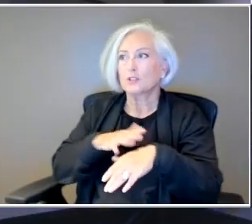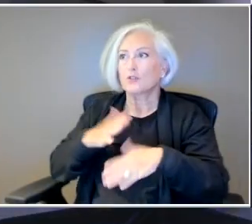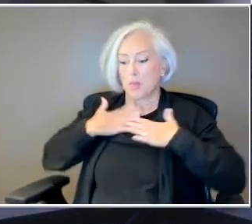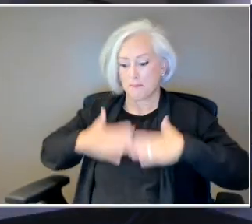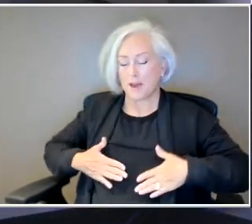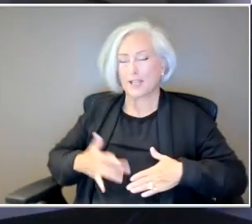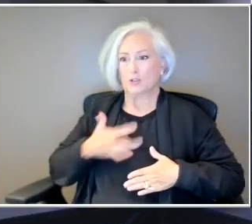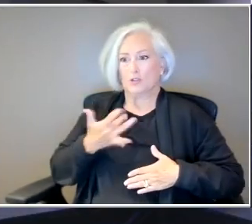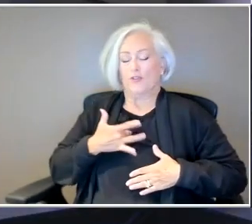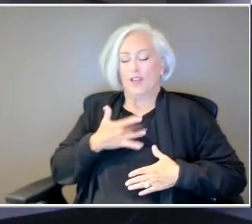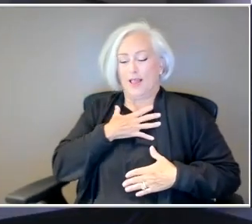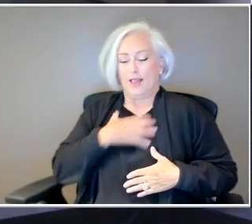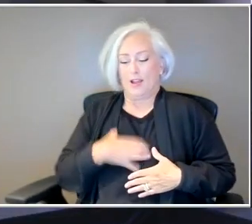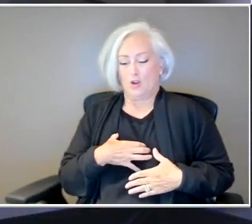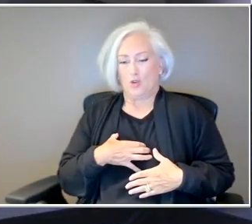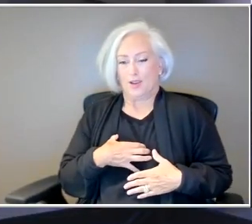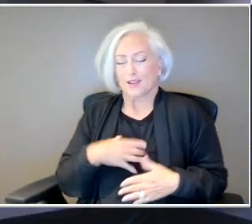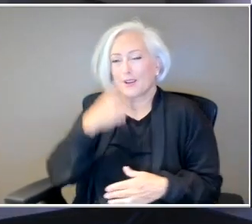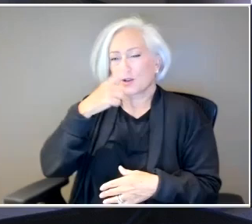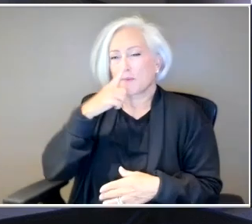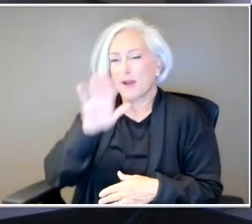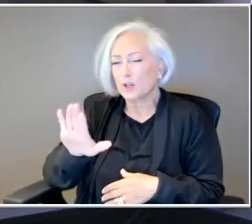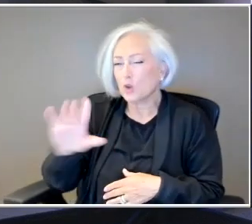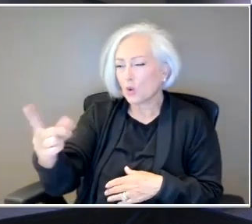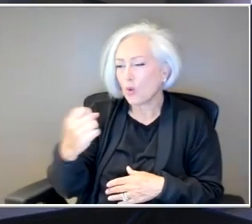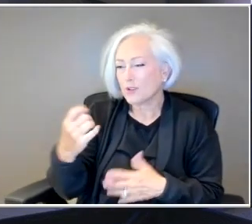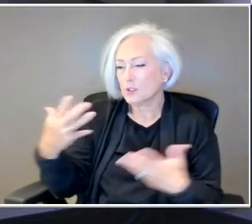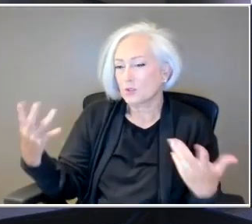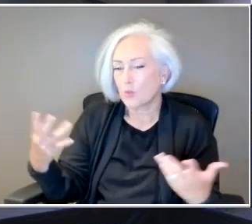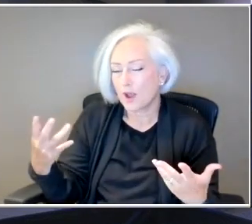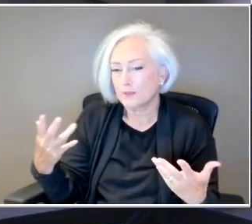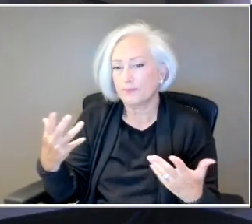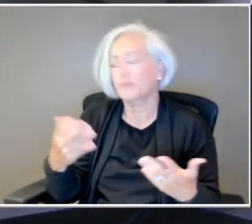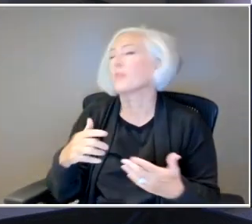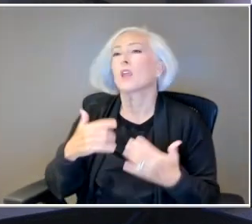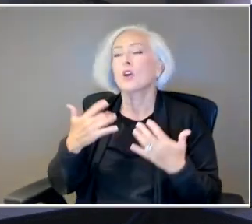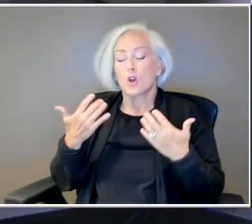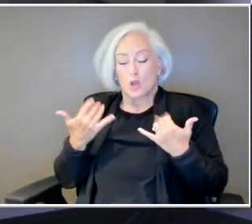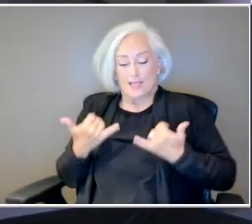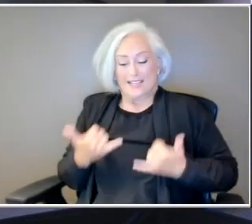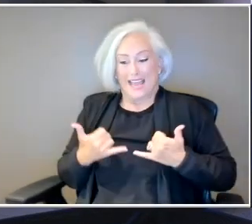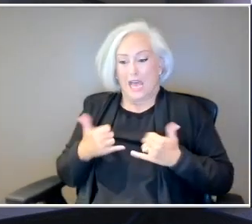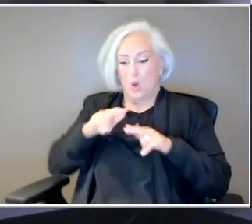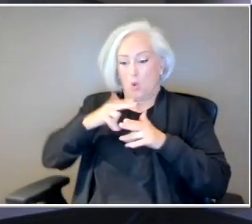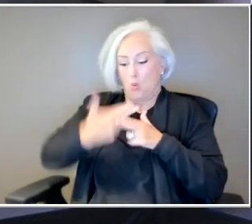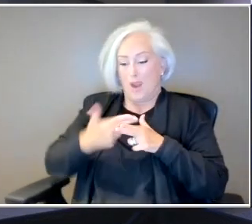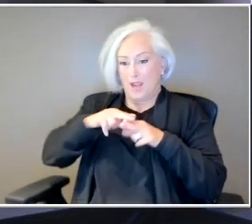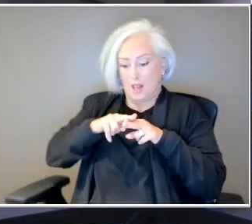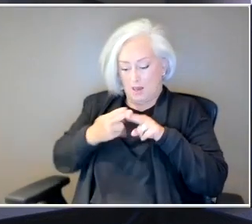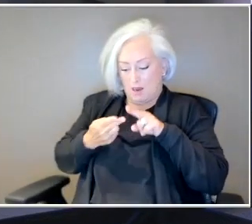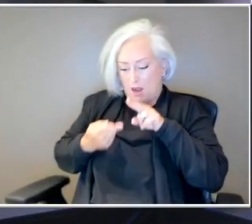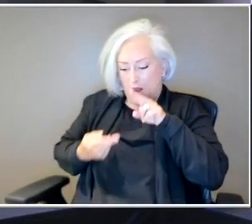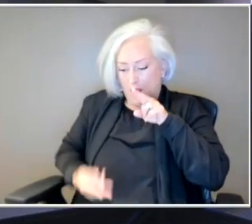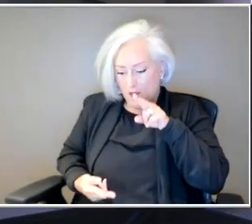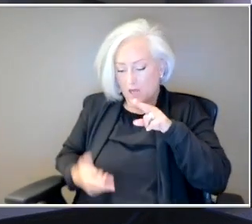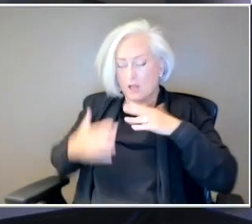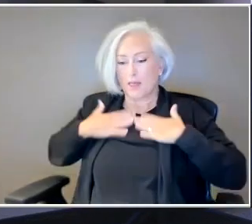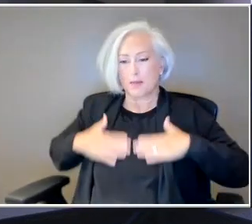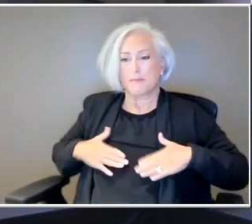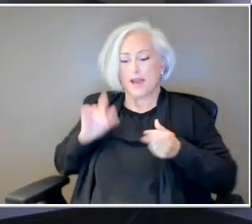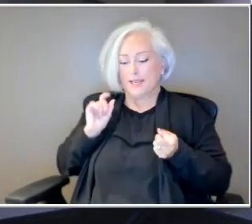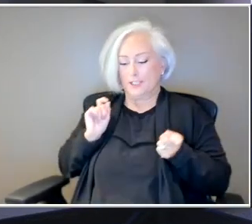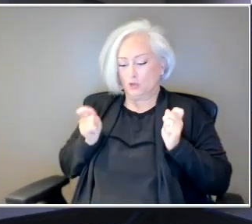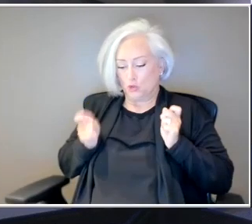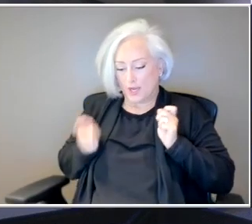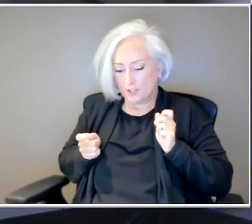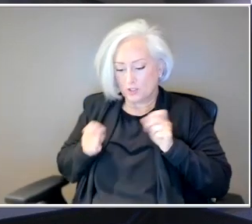how no, I appreciate you saying that, but just how, when we're losing weight, our body is going through changes, especially if you're losing a bunch of weight in a short amount of